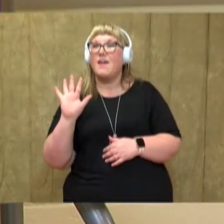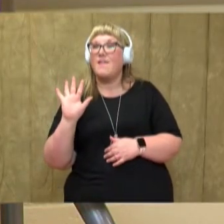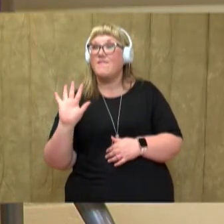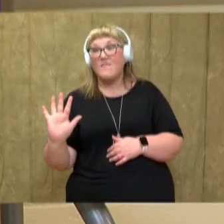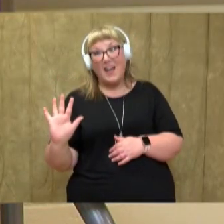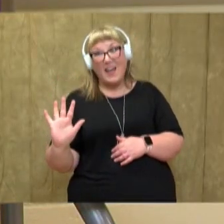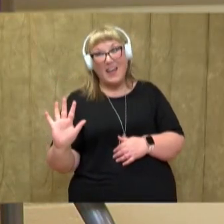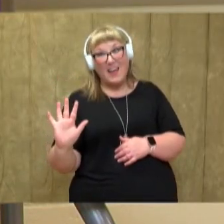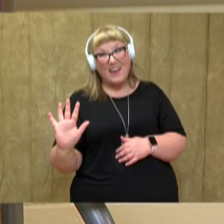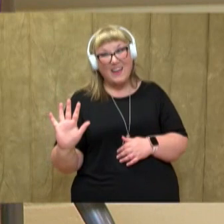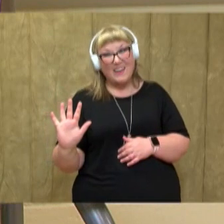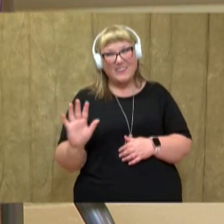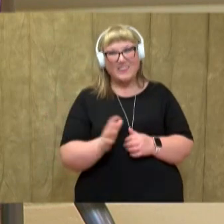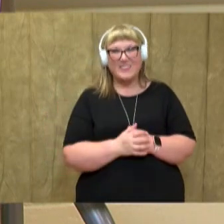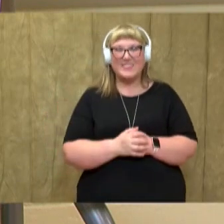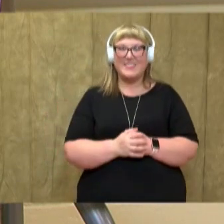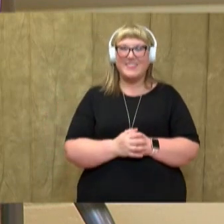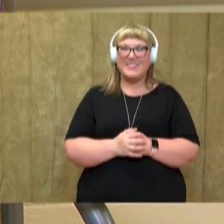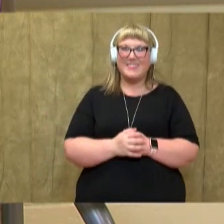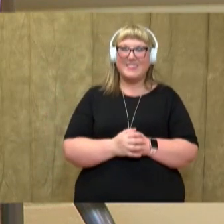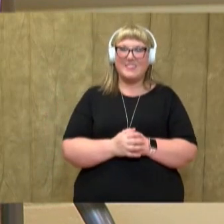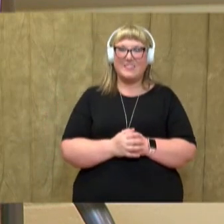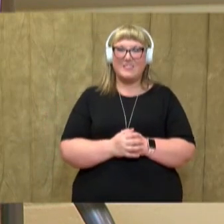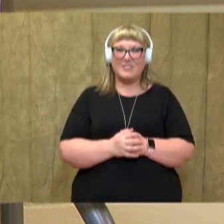equals 5.